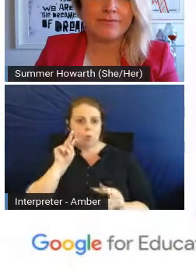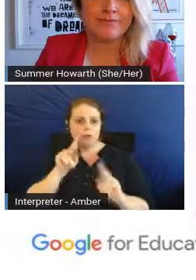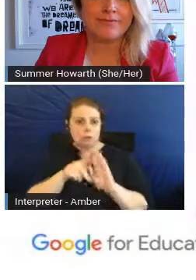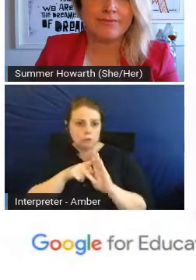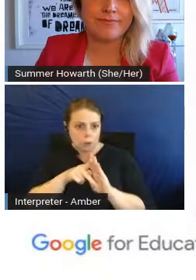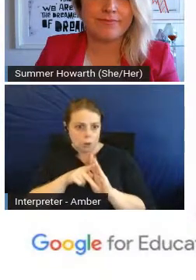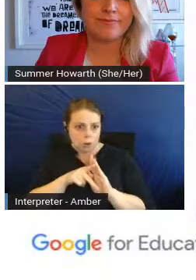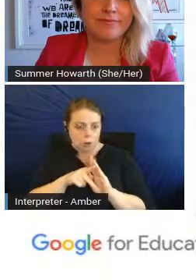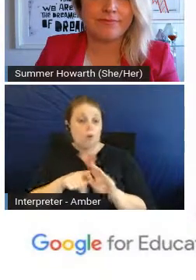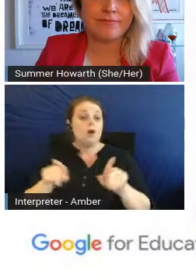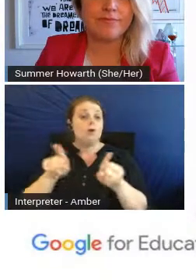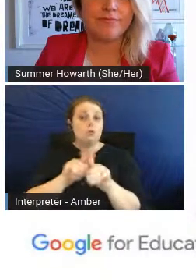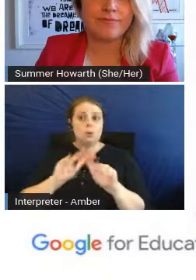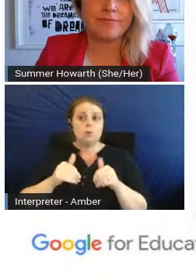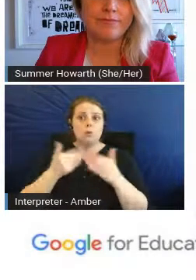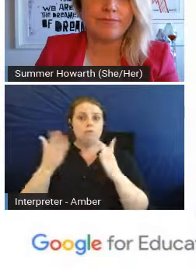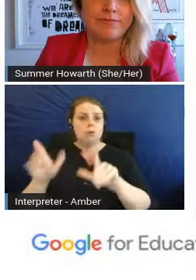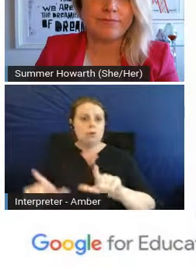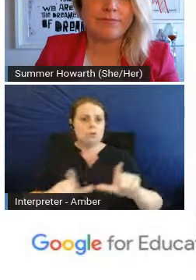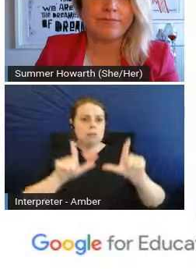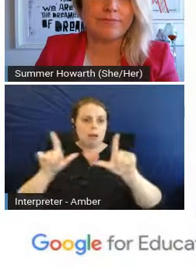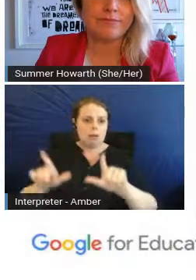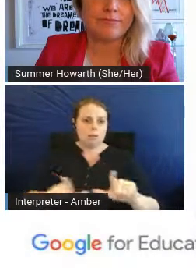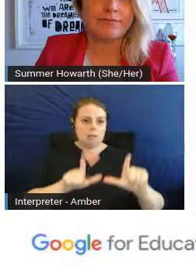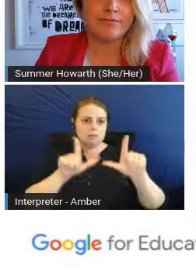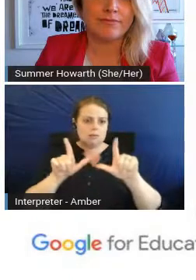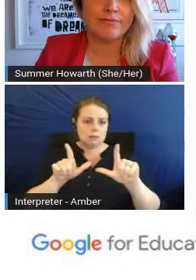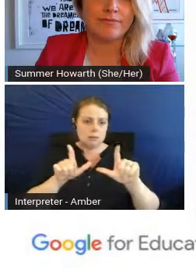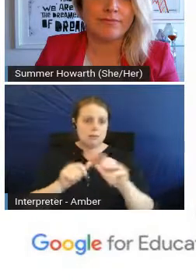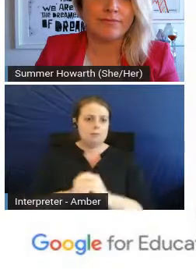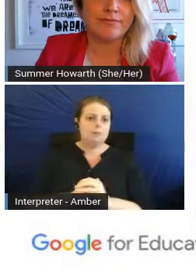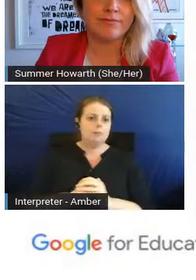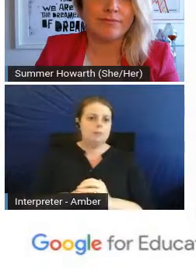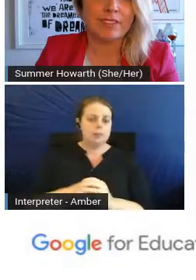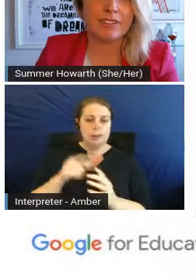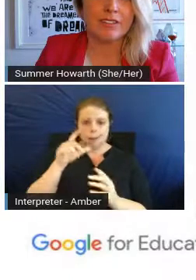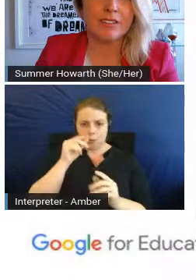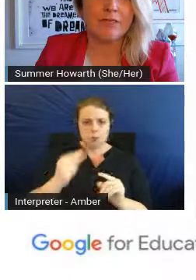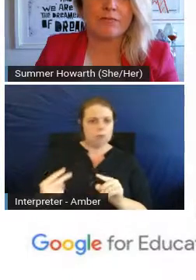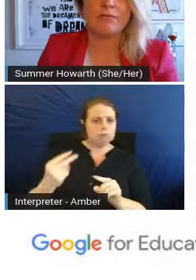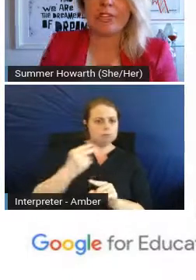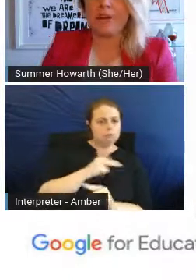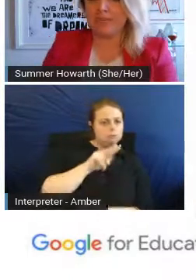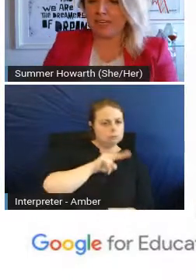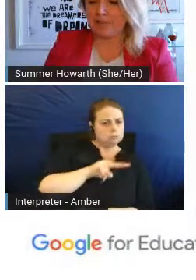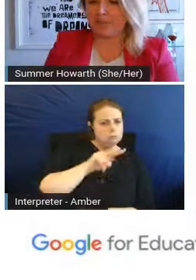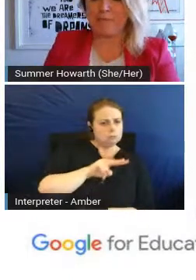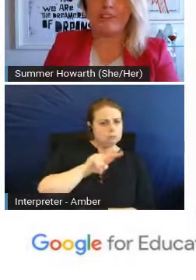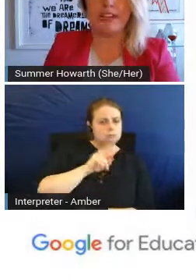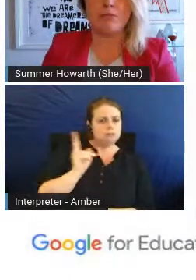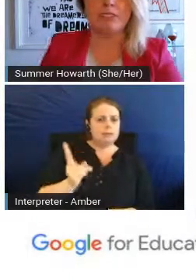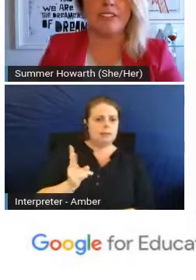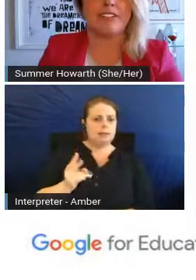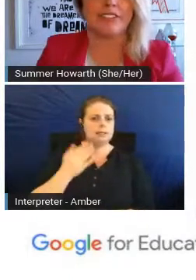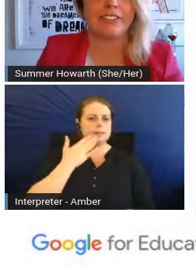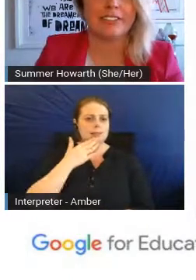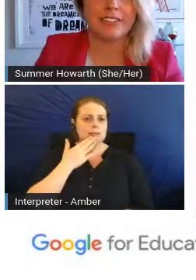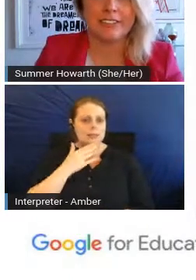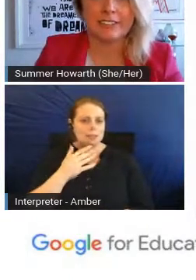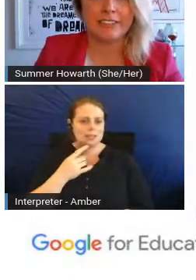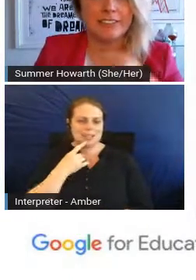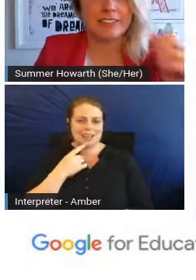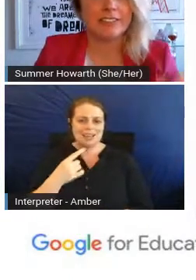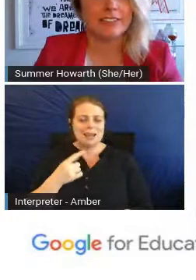the actual slides so that you can revisit them and reflect on them. a little bit. It comes like a bit of a playbook, doesn't it,